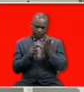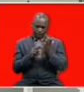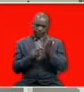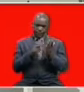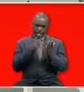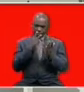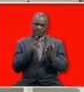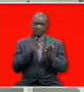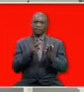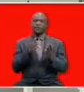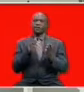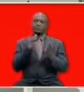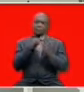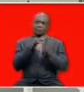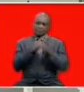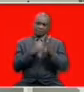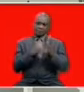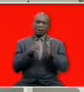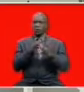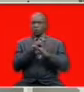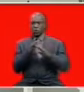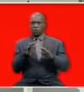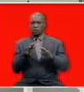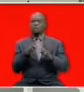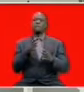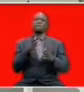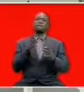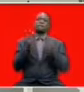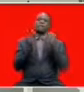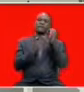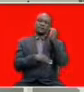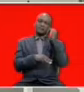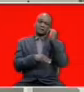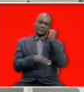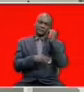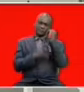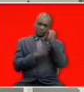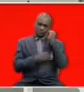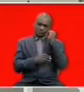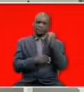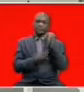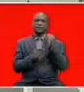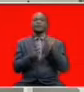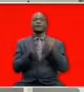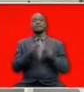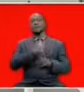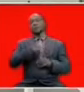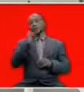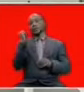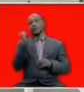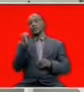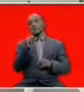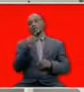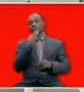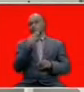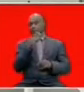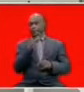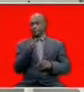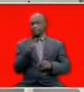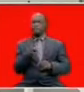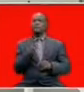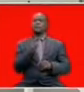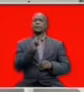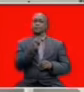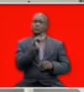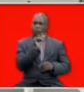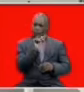against poverty. And some people might think that, you know, winning a battle against this, you know, adversity is a pipe dream. And in your own